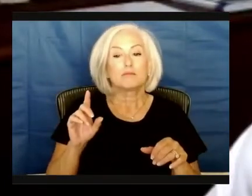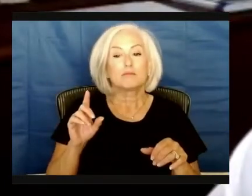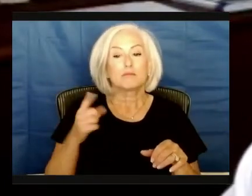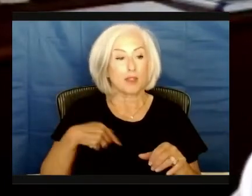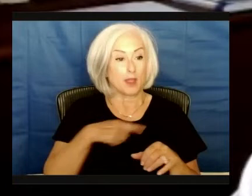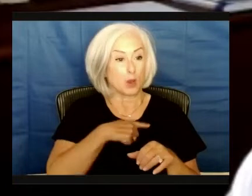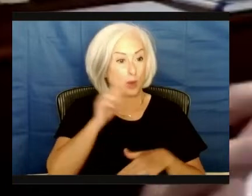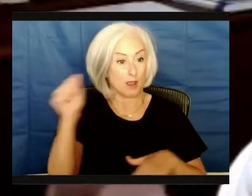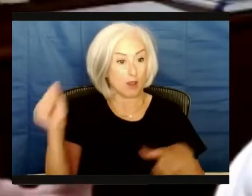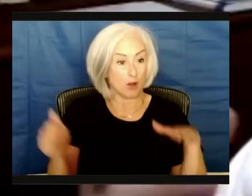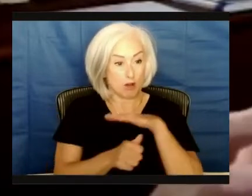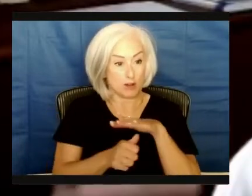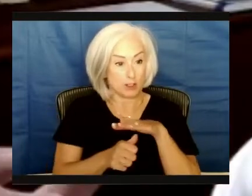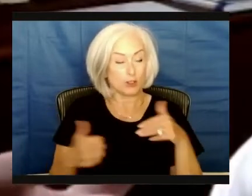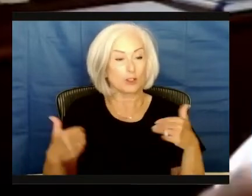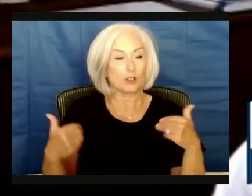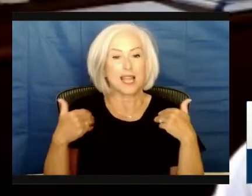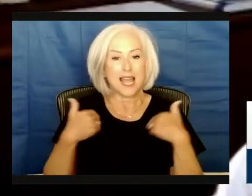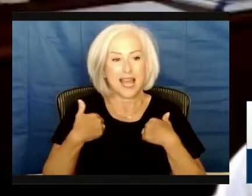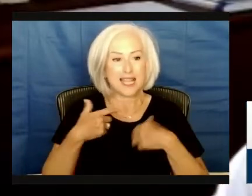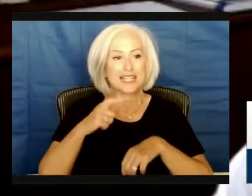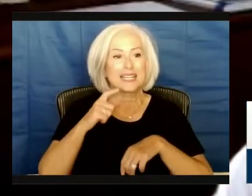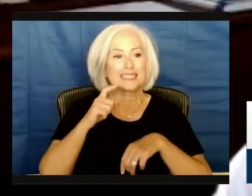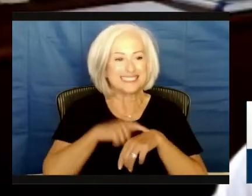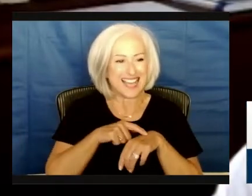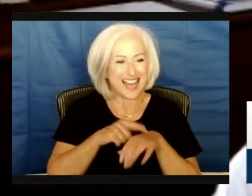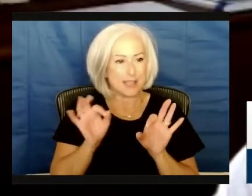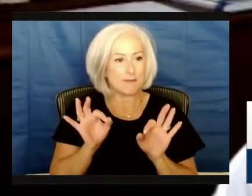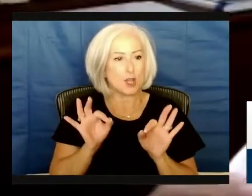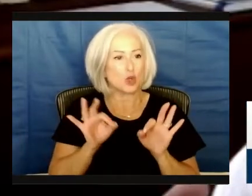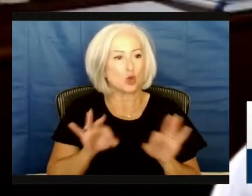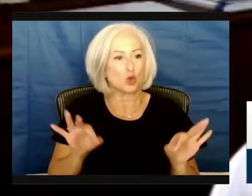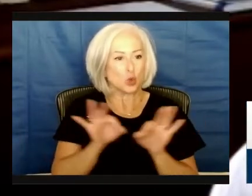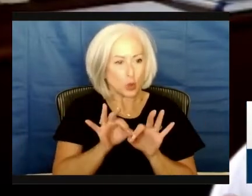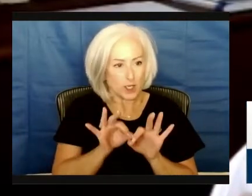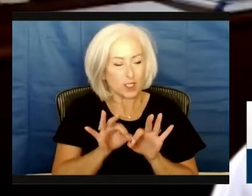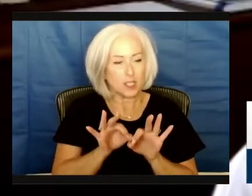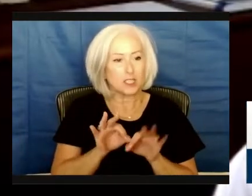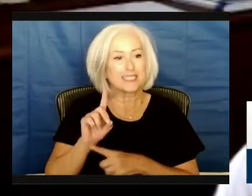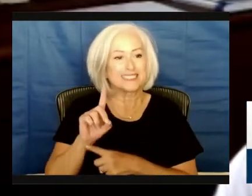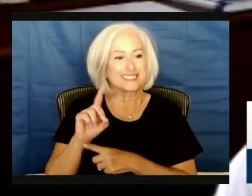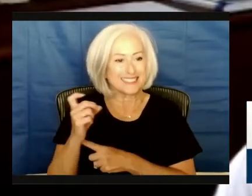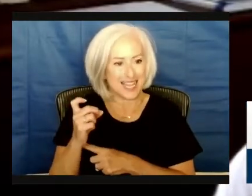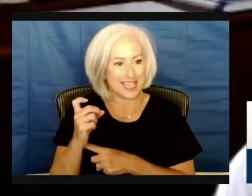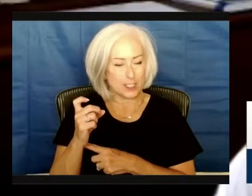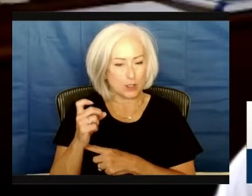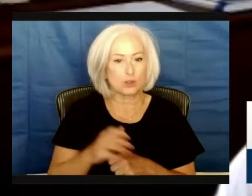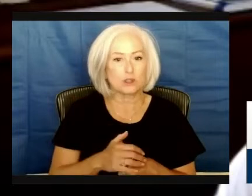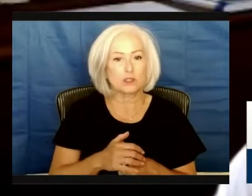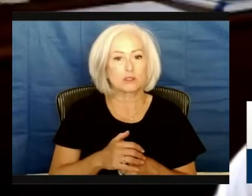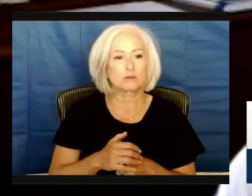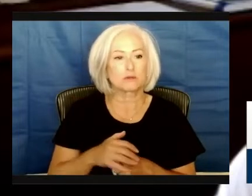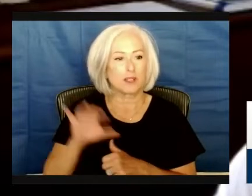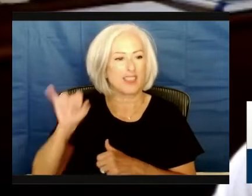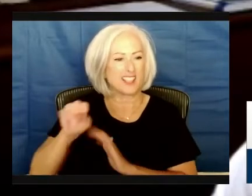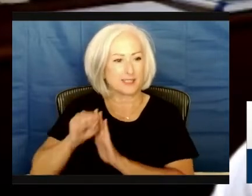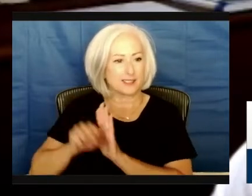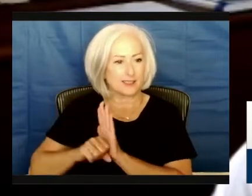a what we call a time critical diagnosis system within Missouri, and so it's being able to